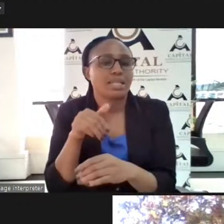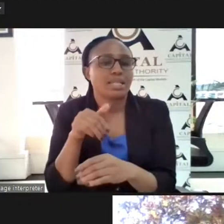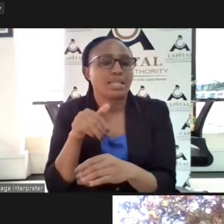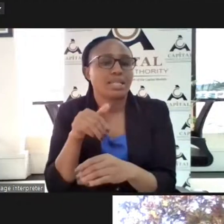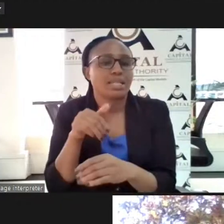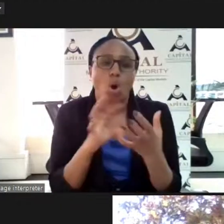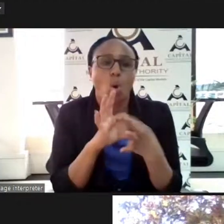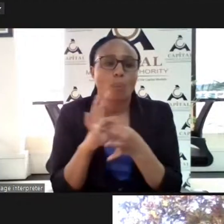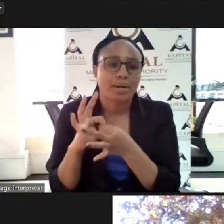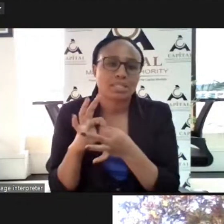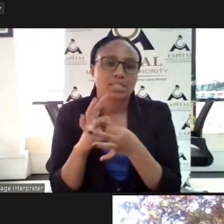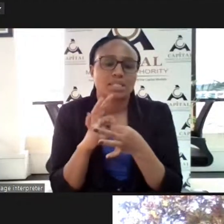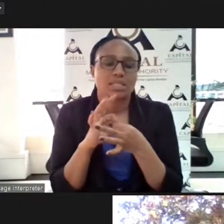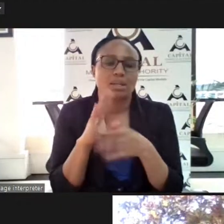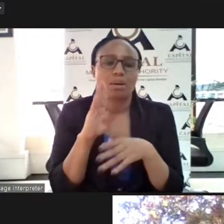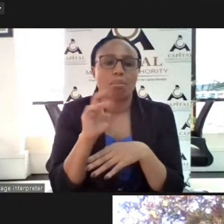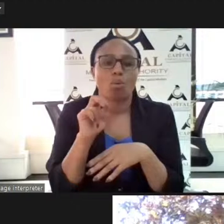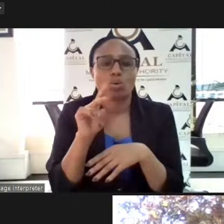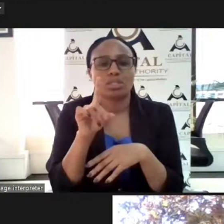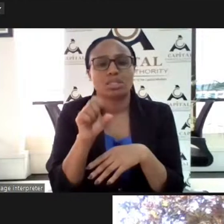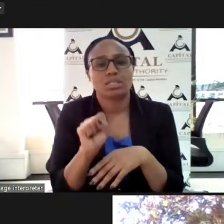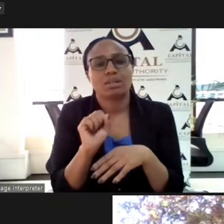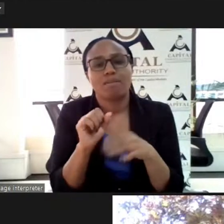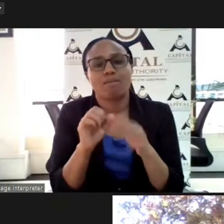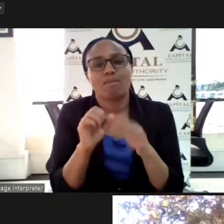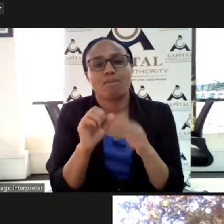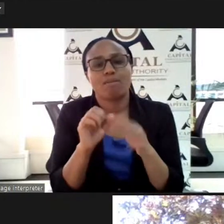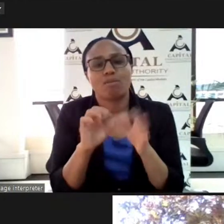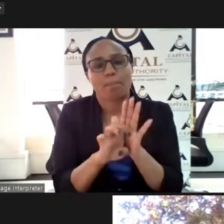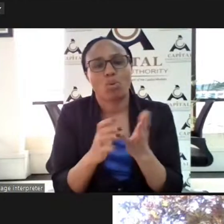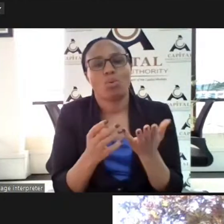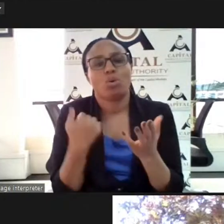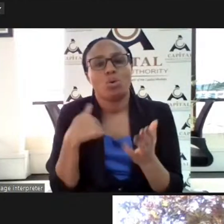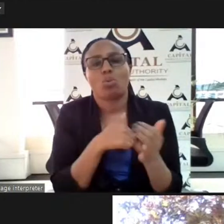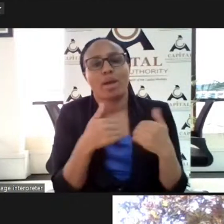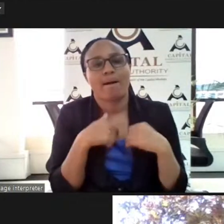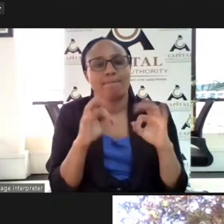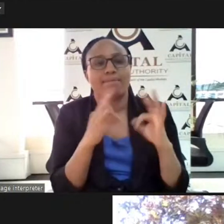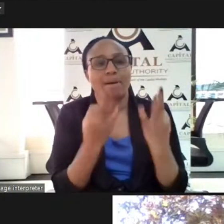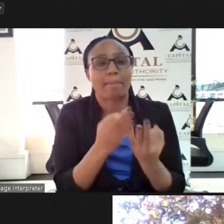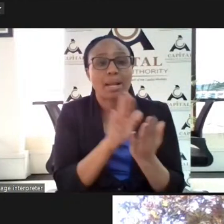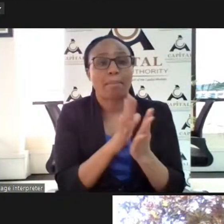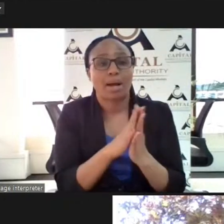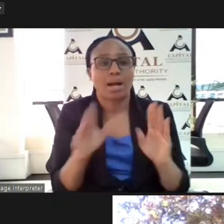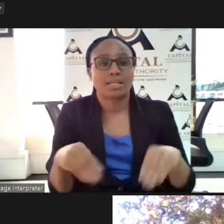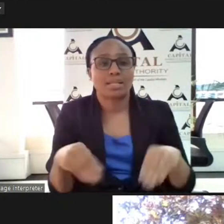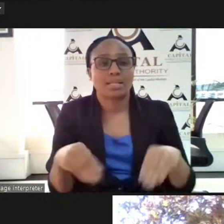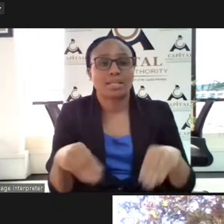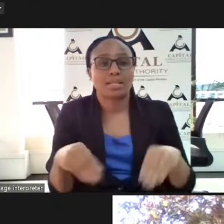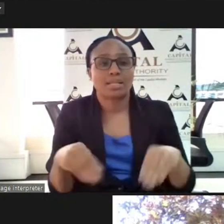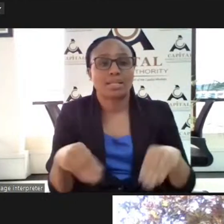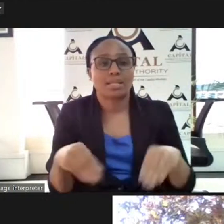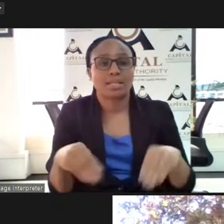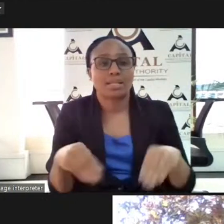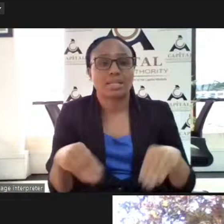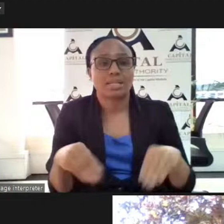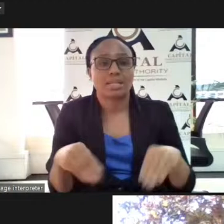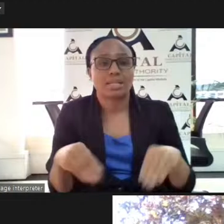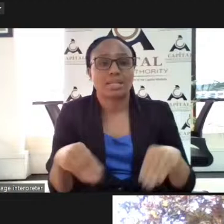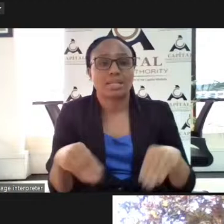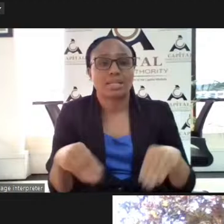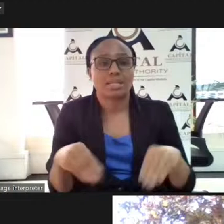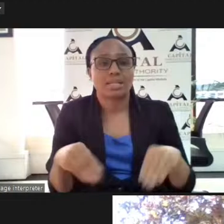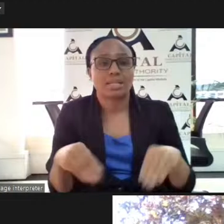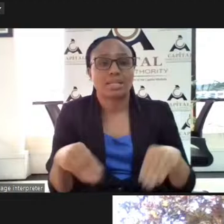corporate bonds. So for example, right now we have as an example, a family bank has issued a corporate bond where it is money